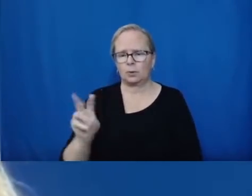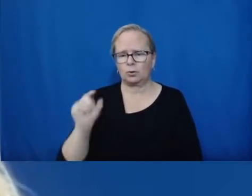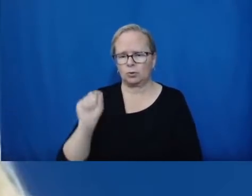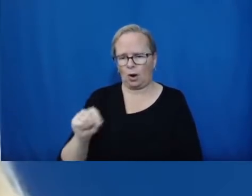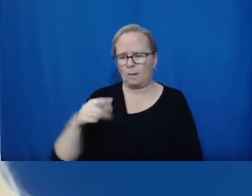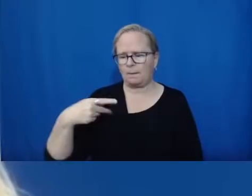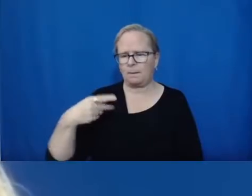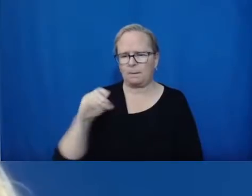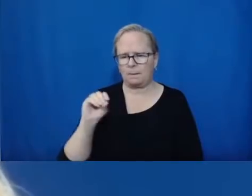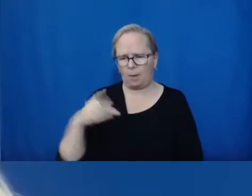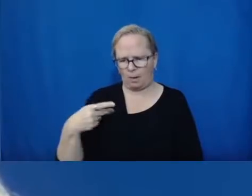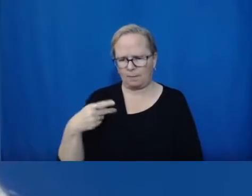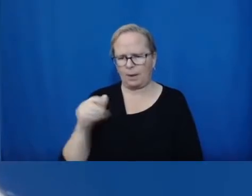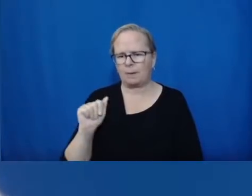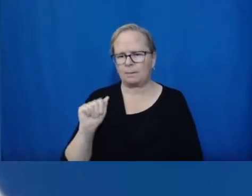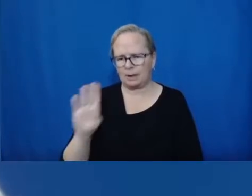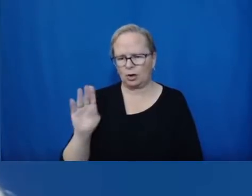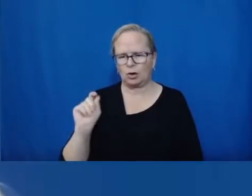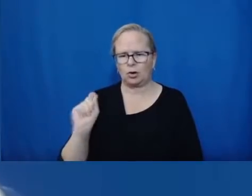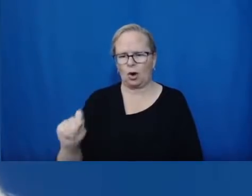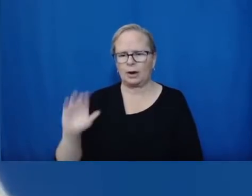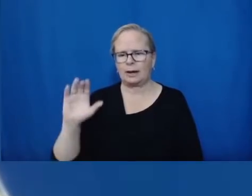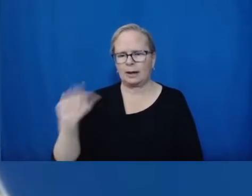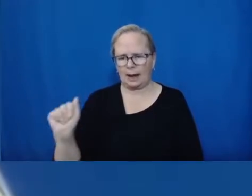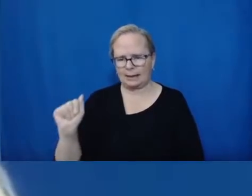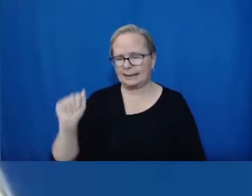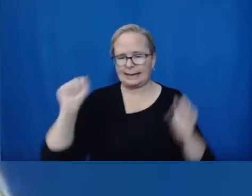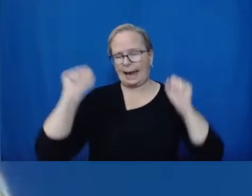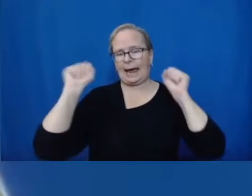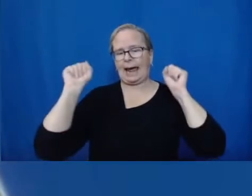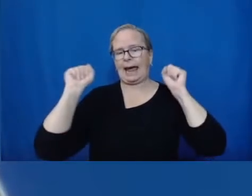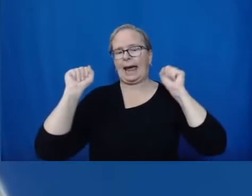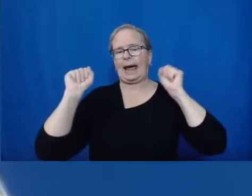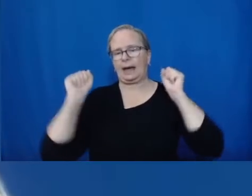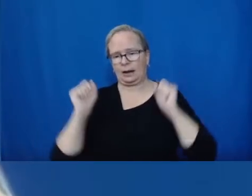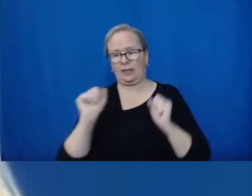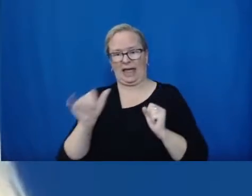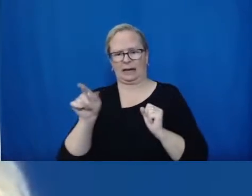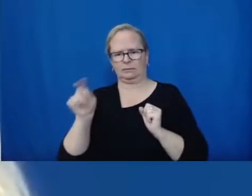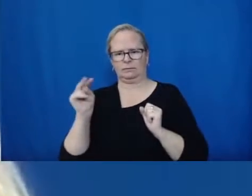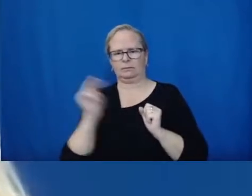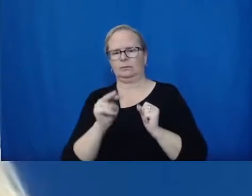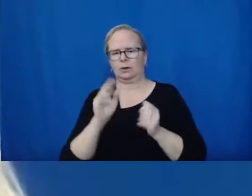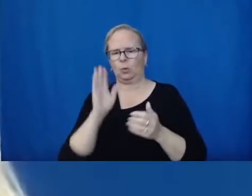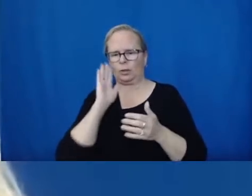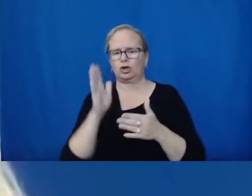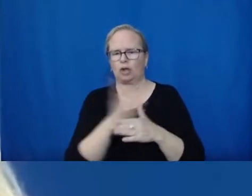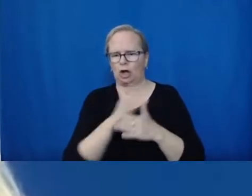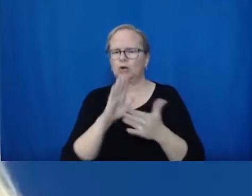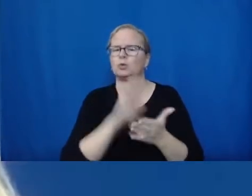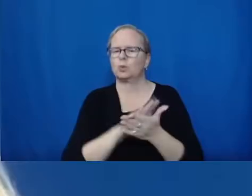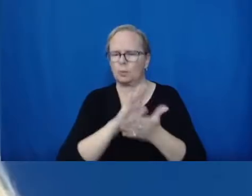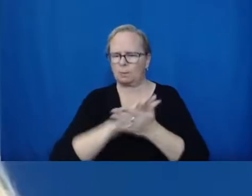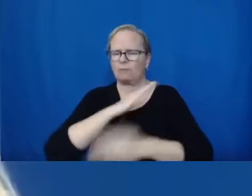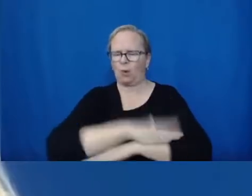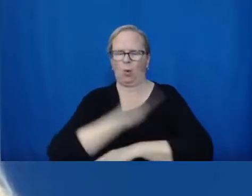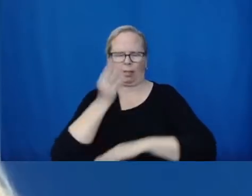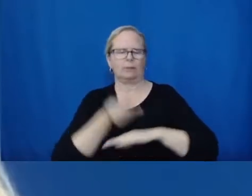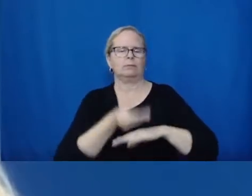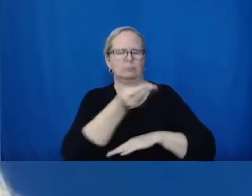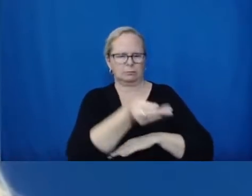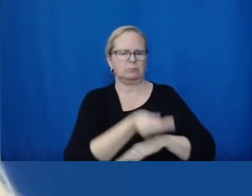www.popab.ca. Yay, it's exciting. On it, you will find our Safe Schools platform. Please send it to the trustee candidates in your